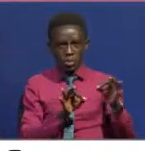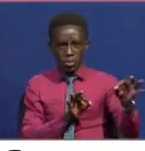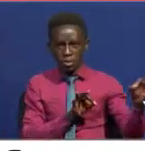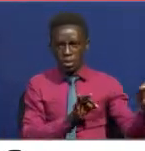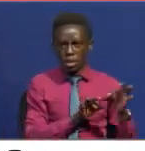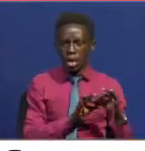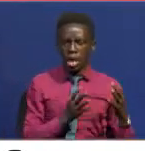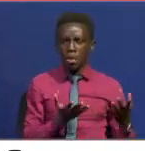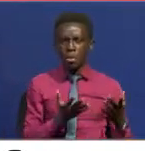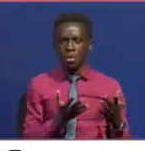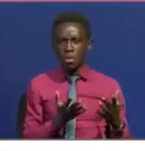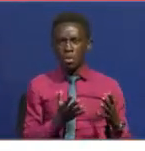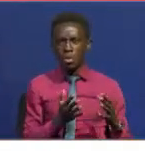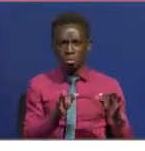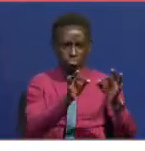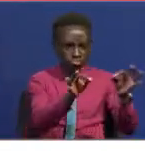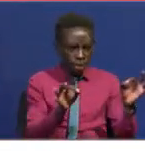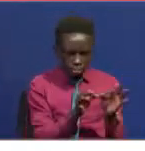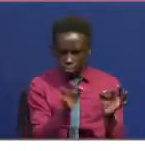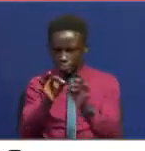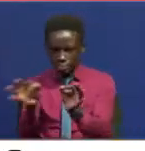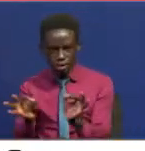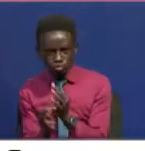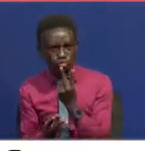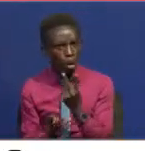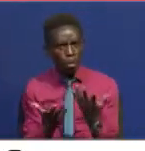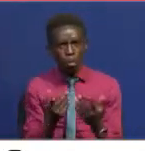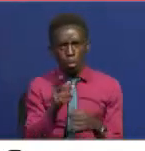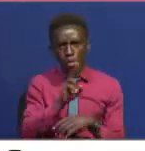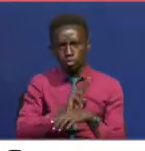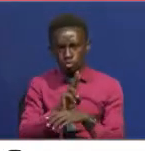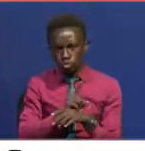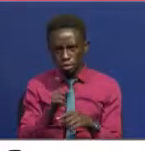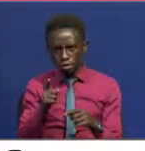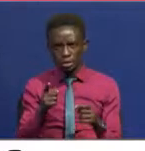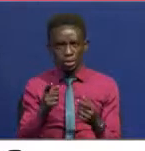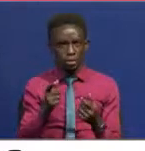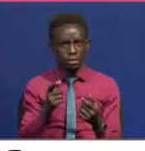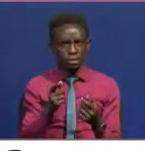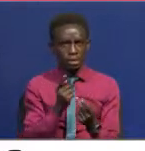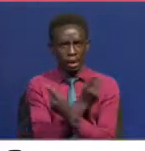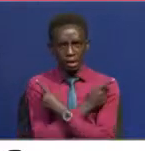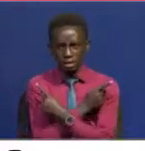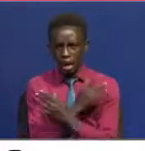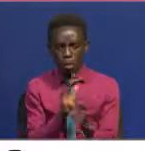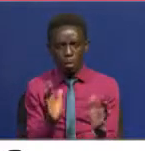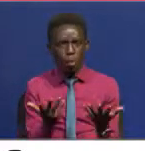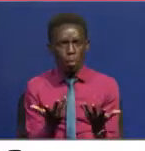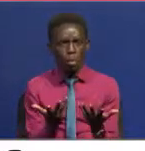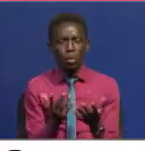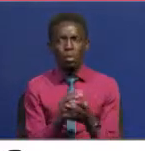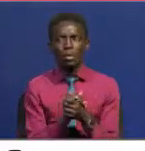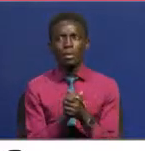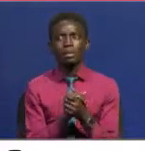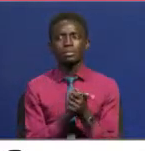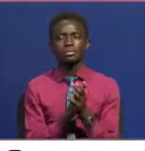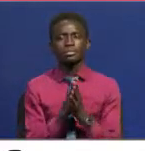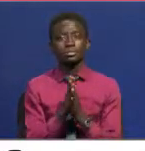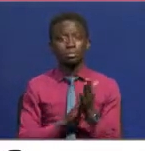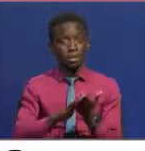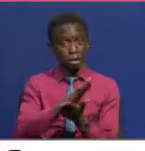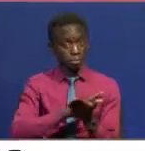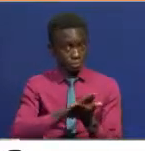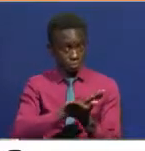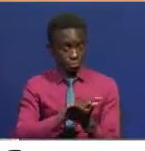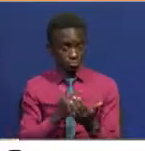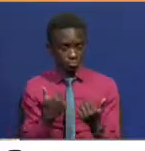space is optimally utilized at the Kasarani indoor arena. So basically, I'll start by the frame.